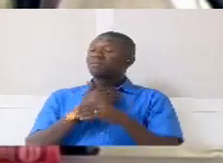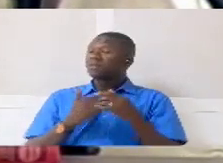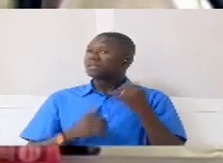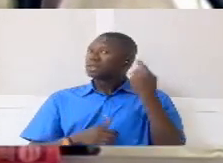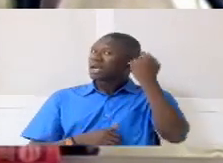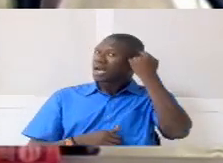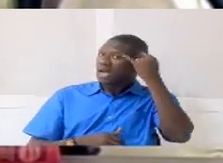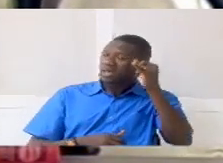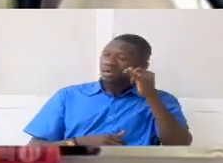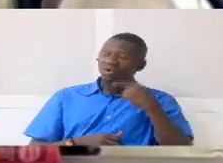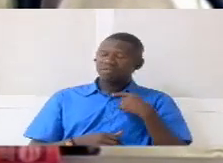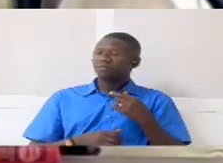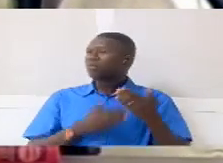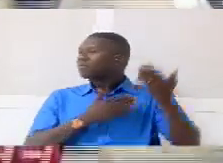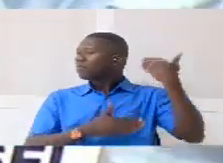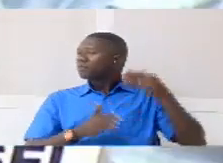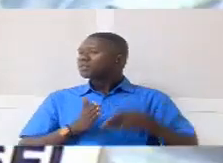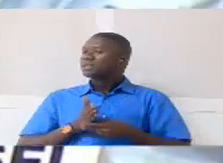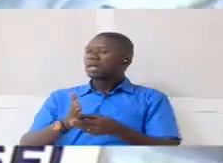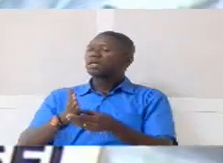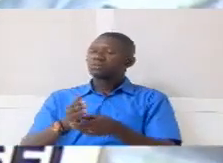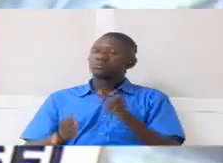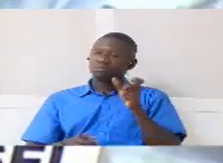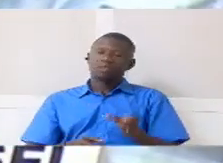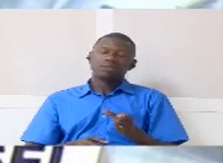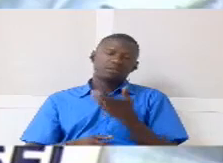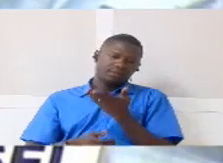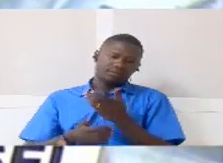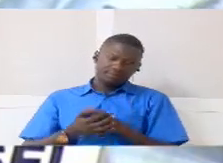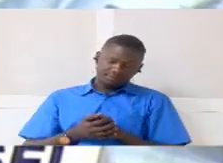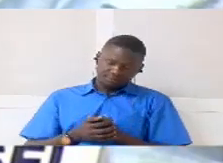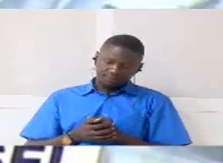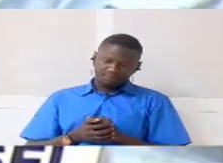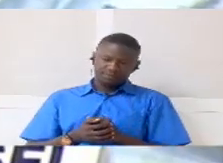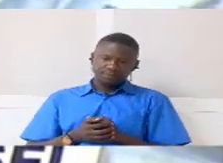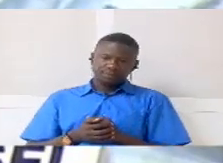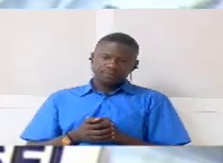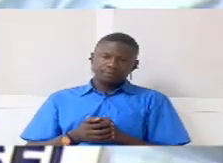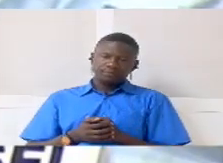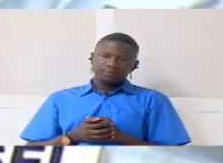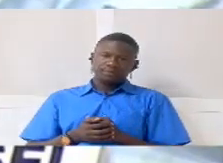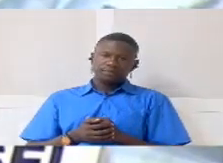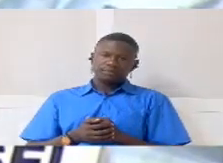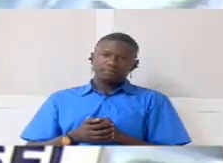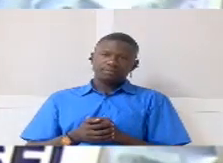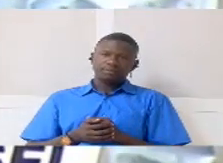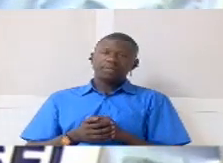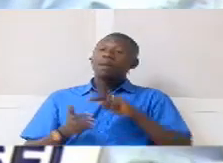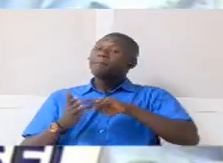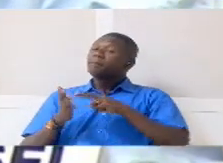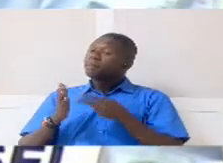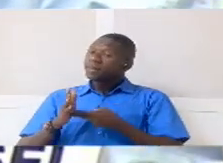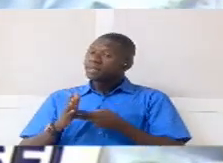head. Yeah, in essence, the prison system was used only to